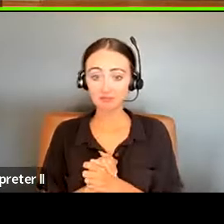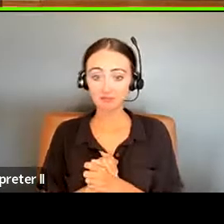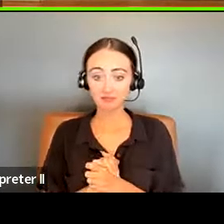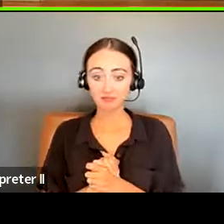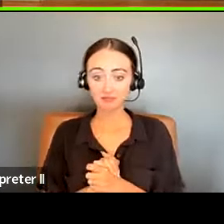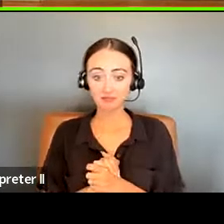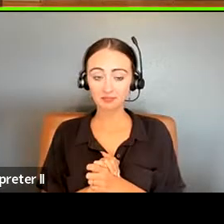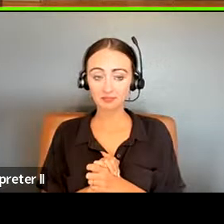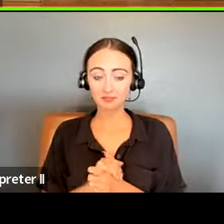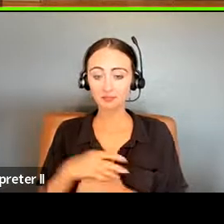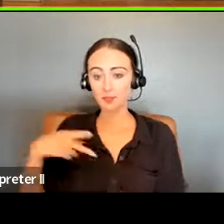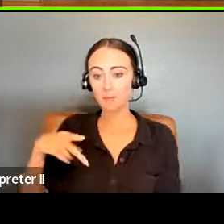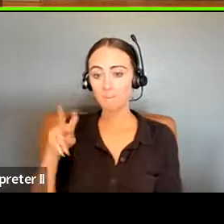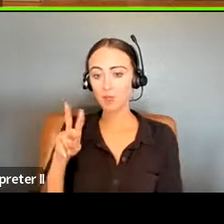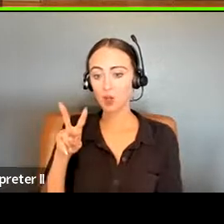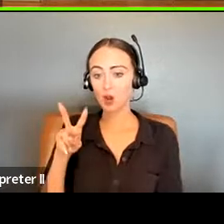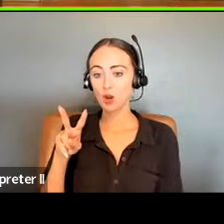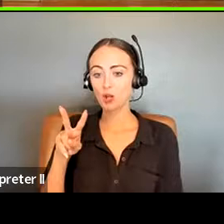This is PR